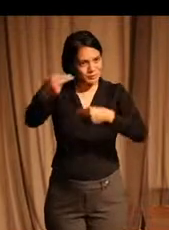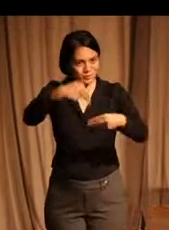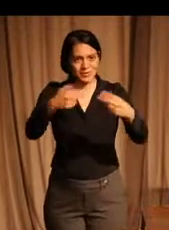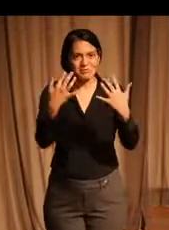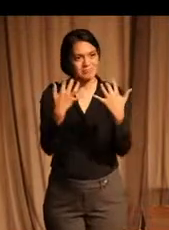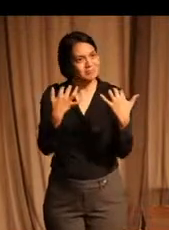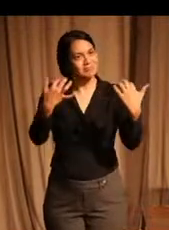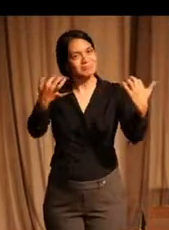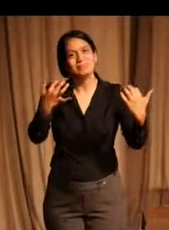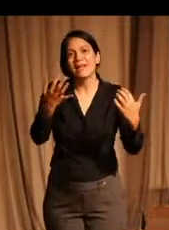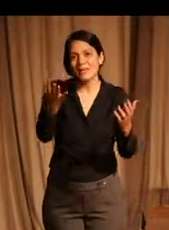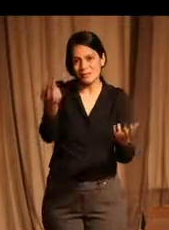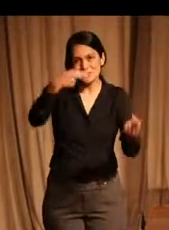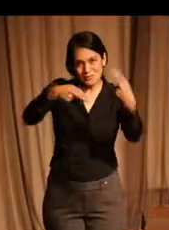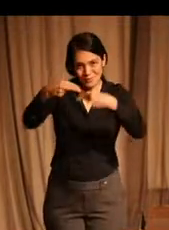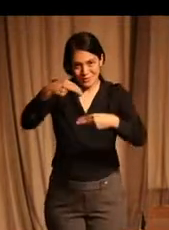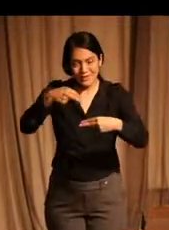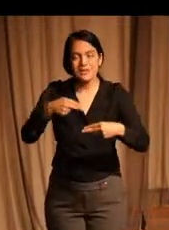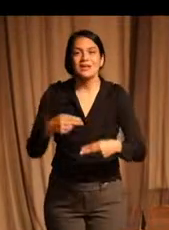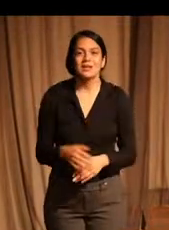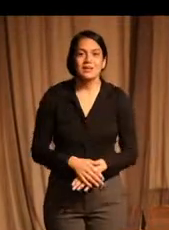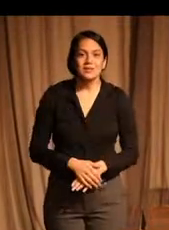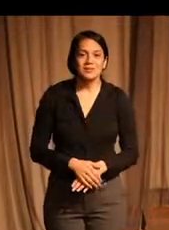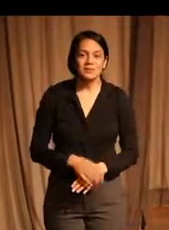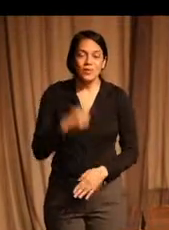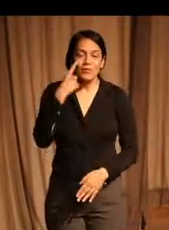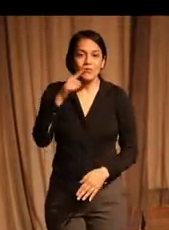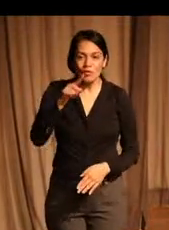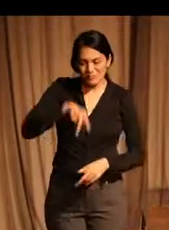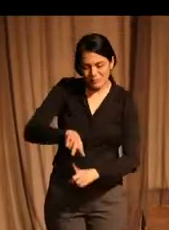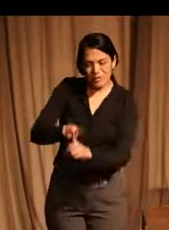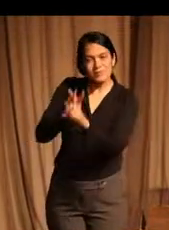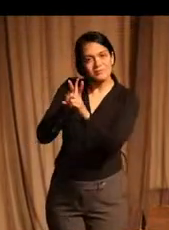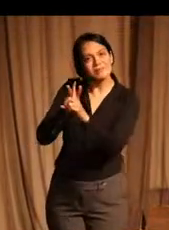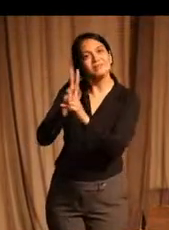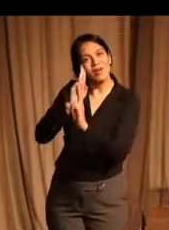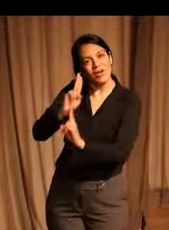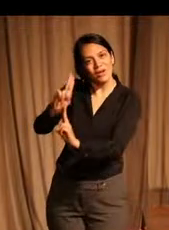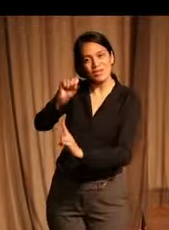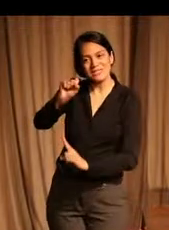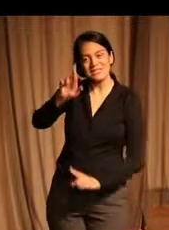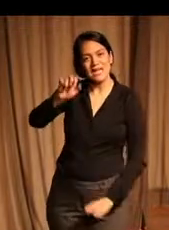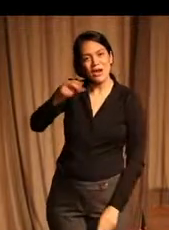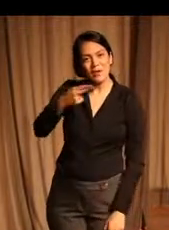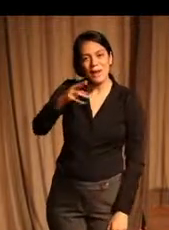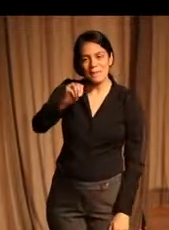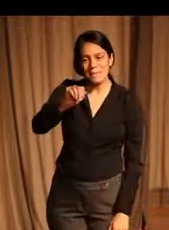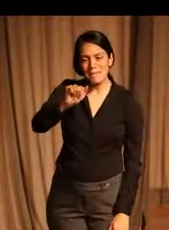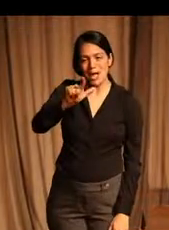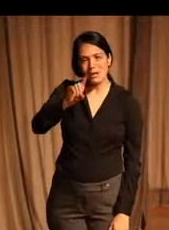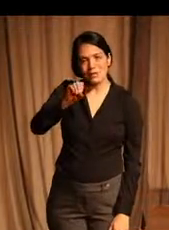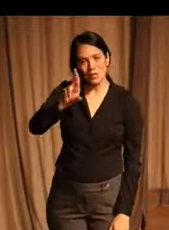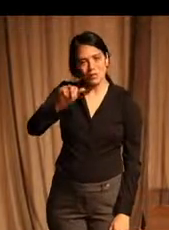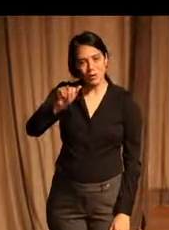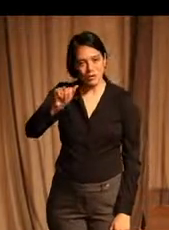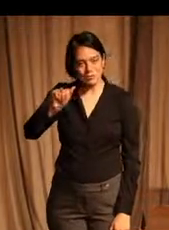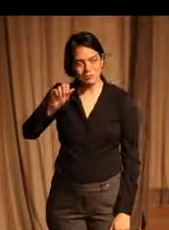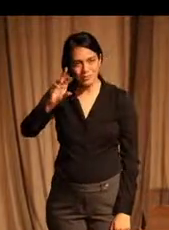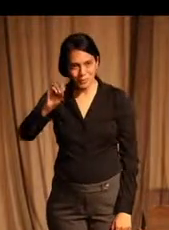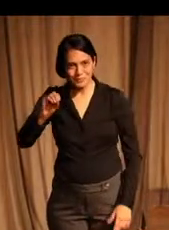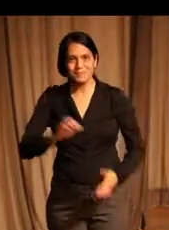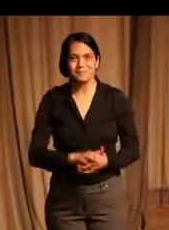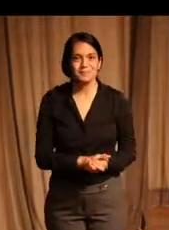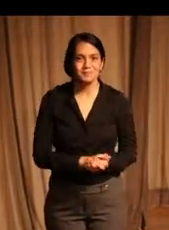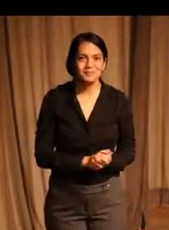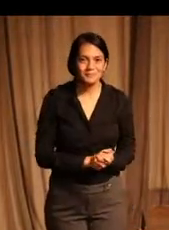Nomadic Griot, a tribute to Sarah Maldoror. This part of the program, we are exploring, looking back